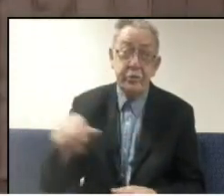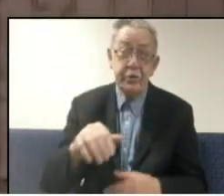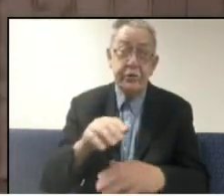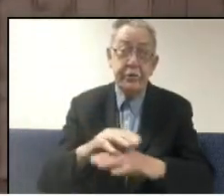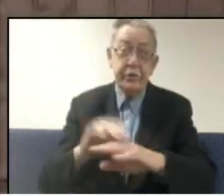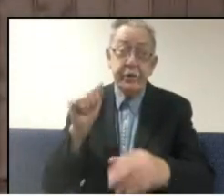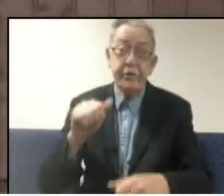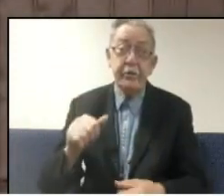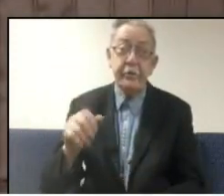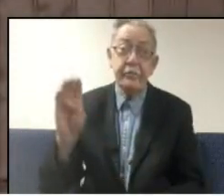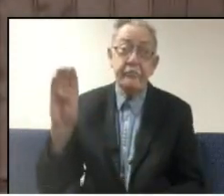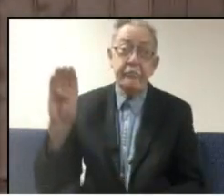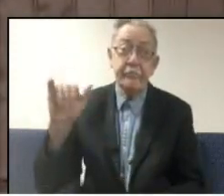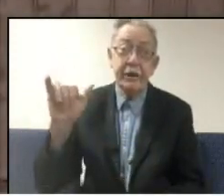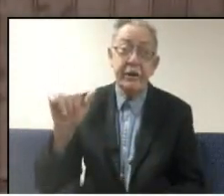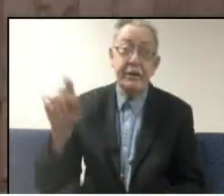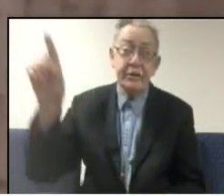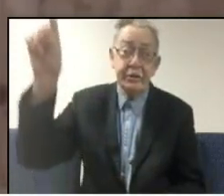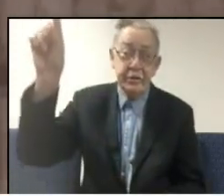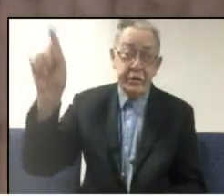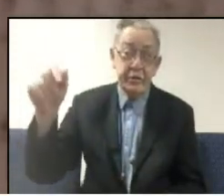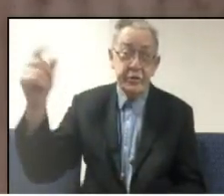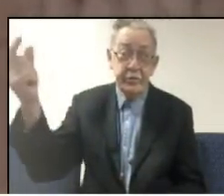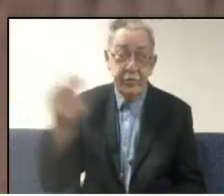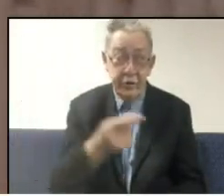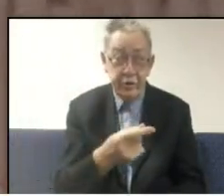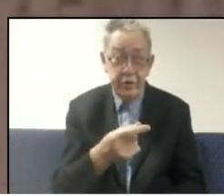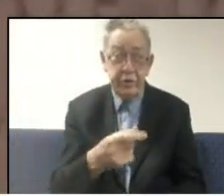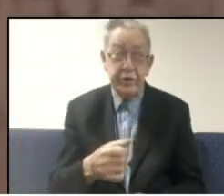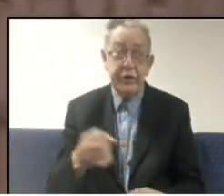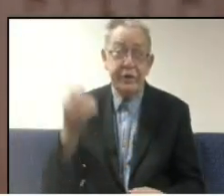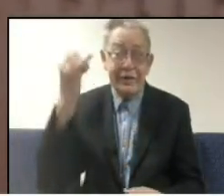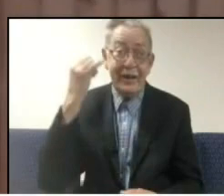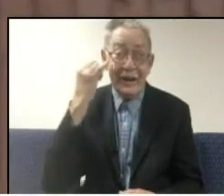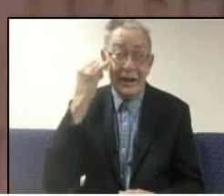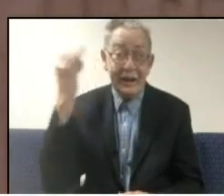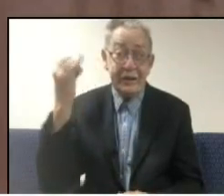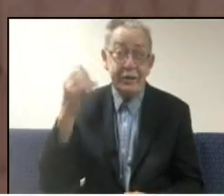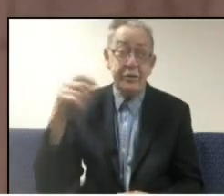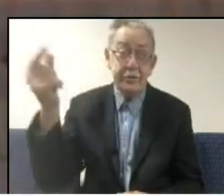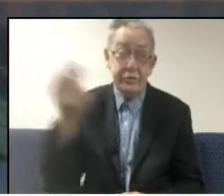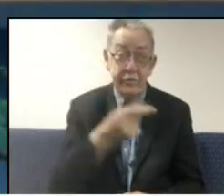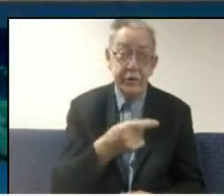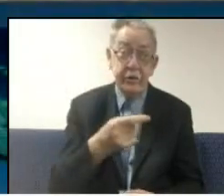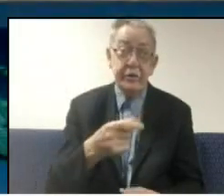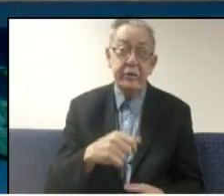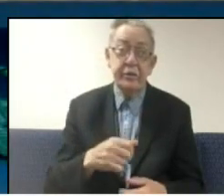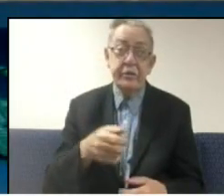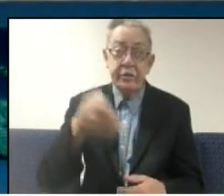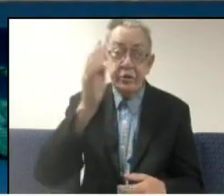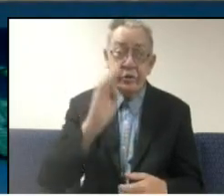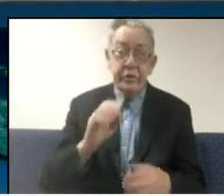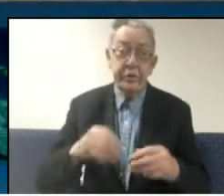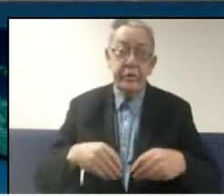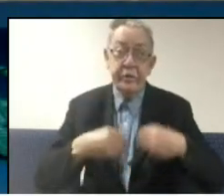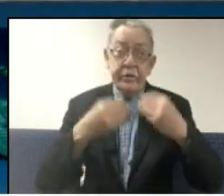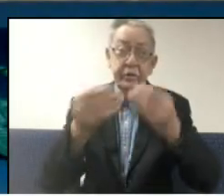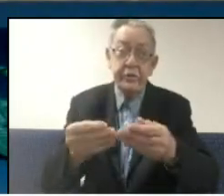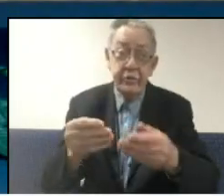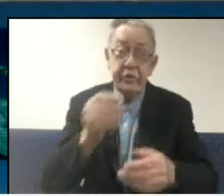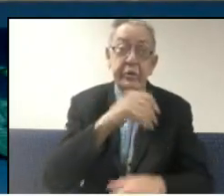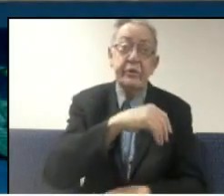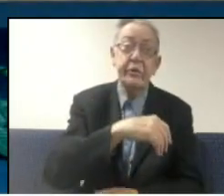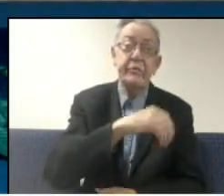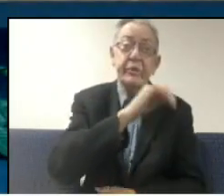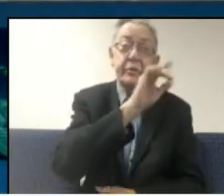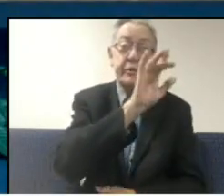grace. See, that's the idea of grace. Grace is God extending this mercy to you, God